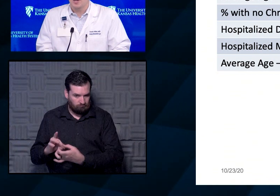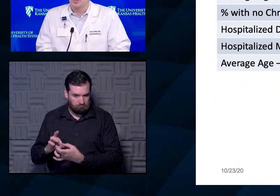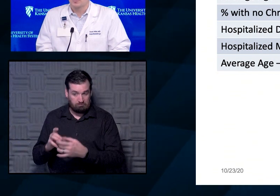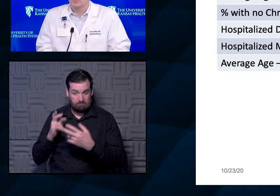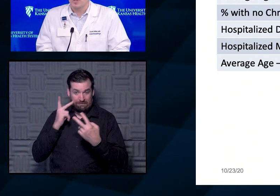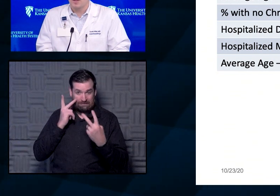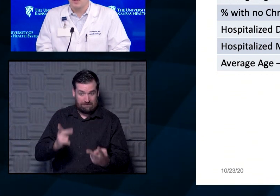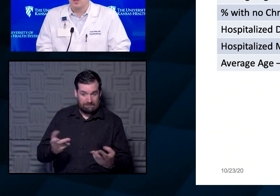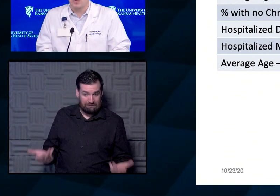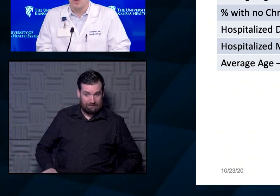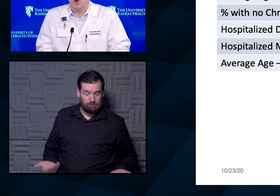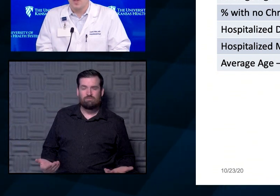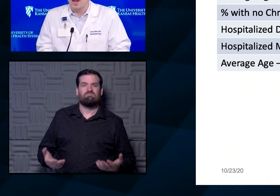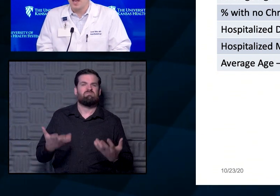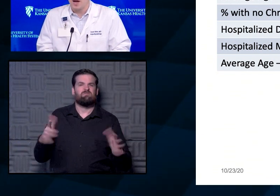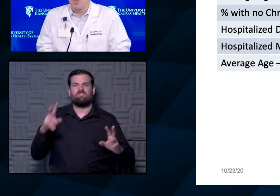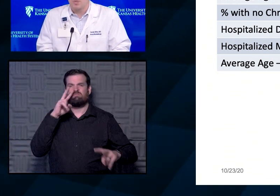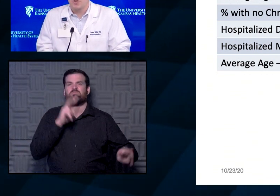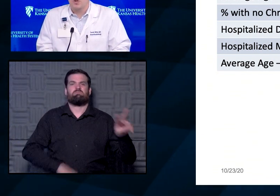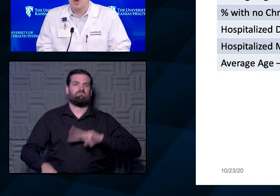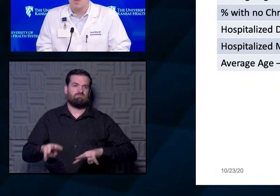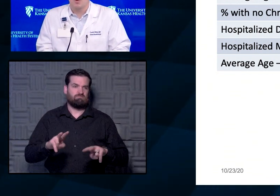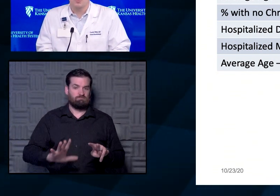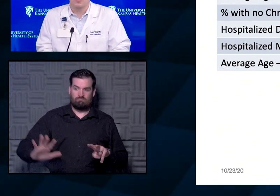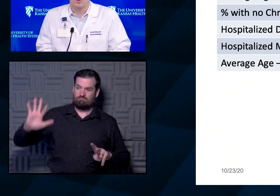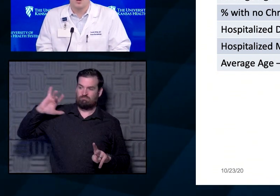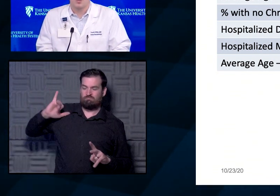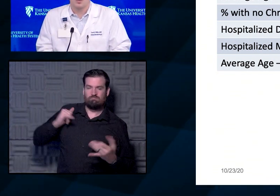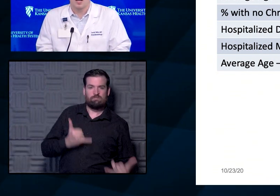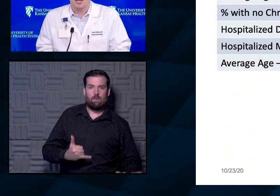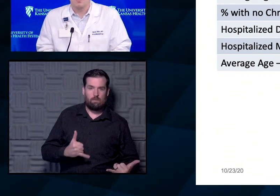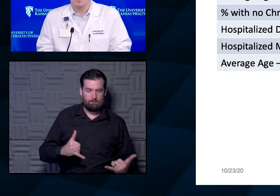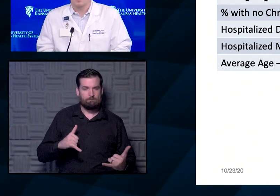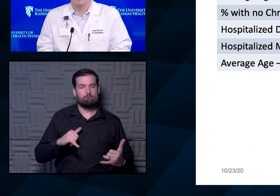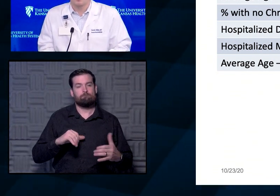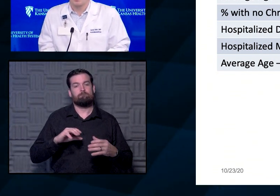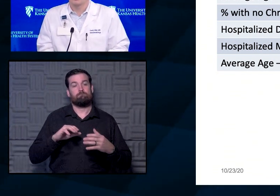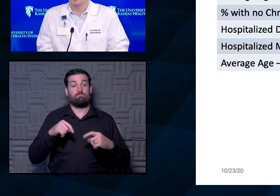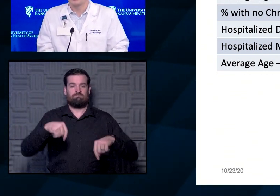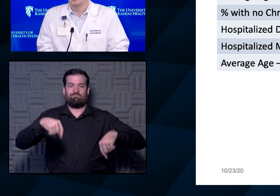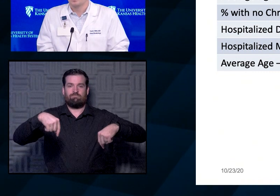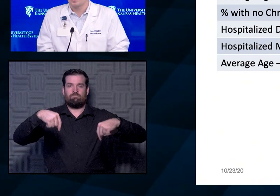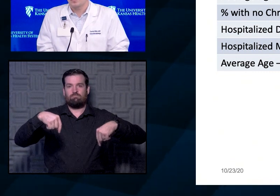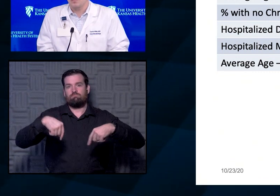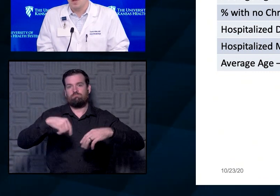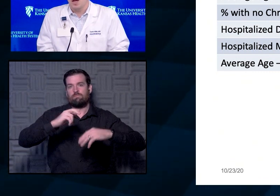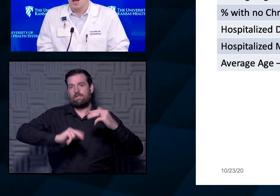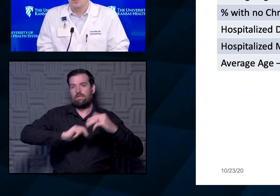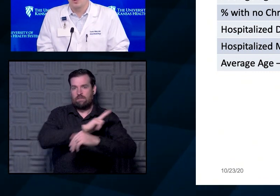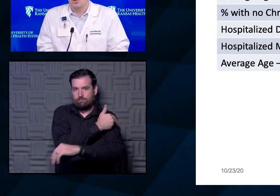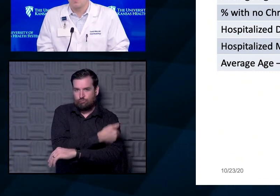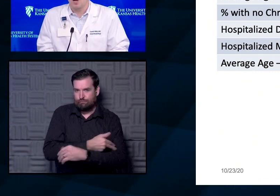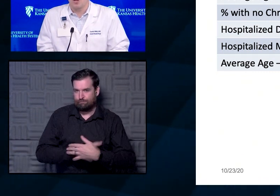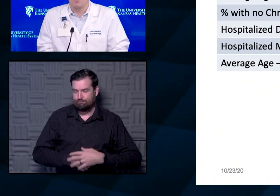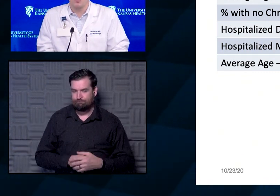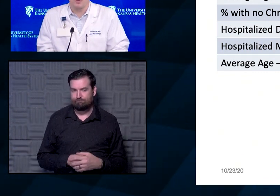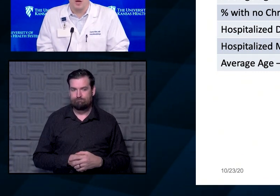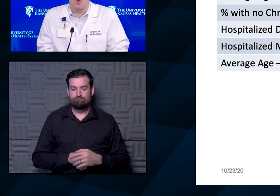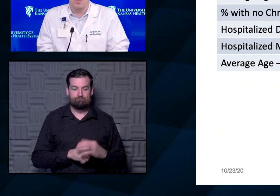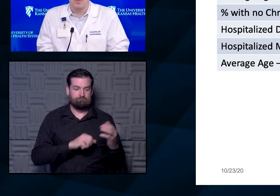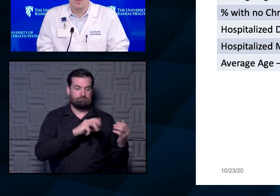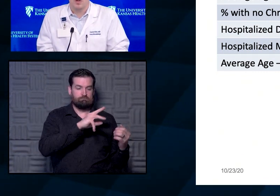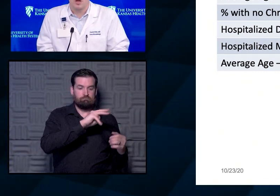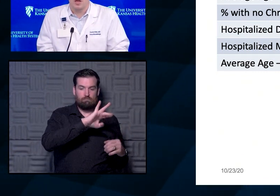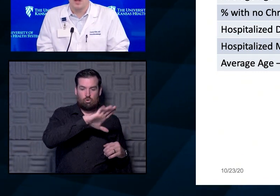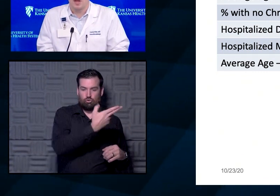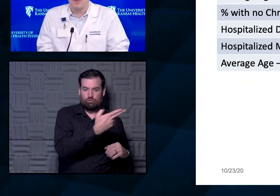seeing here, we've done this look before, then and now. These are numbers for our hospital. So comparing March and